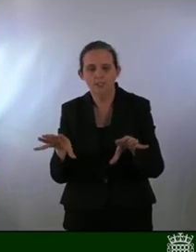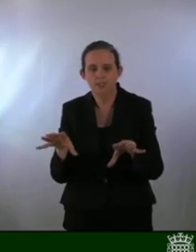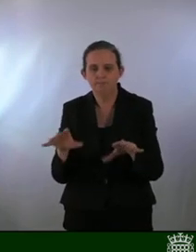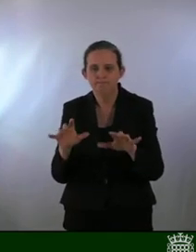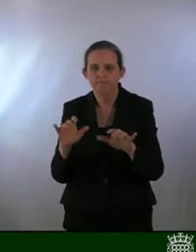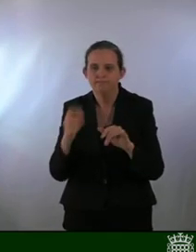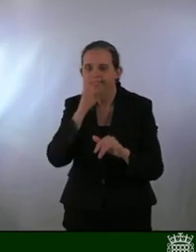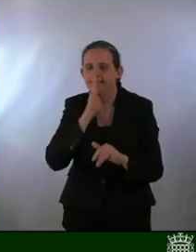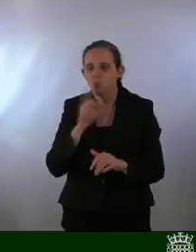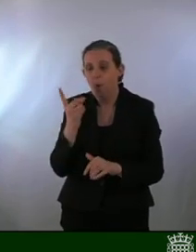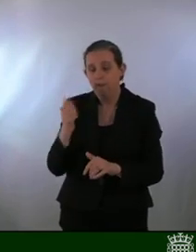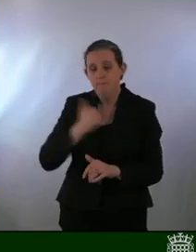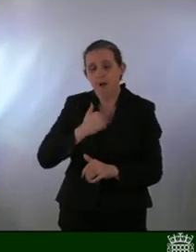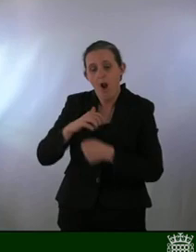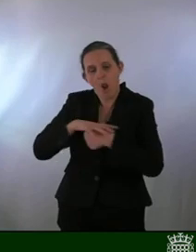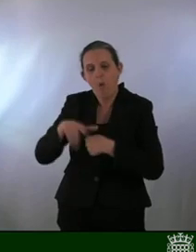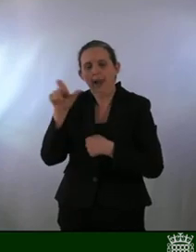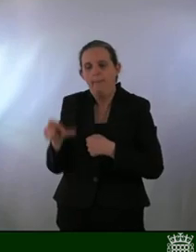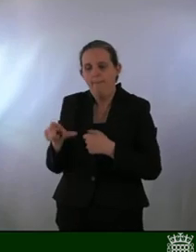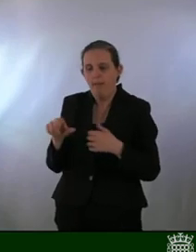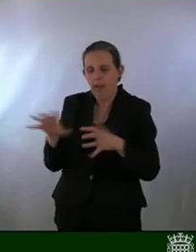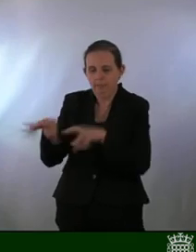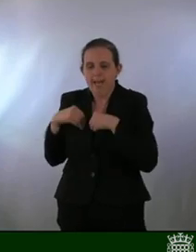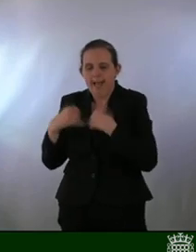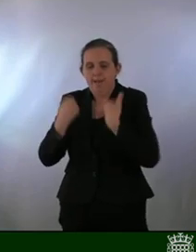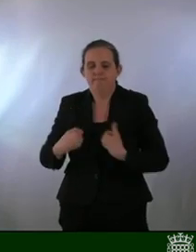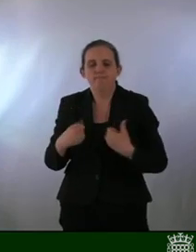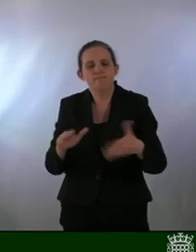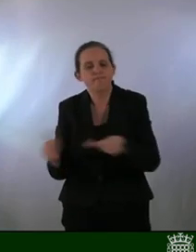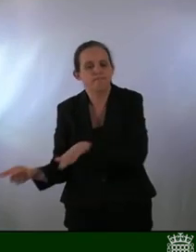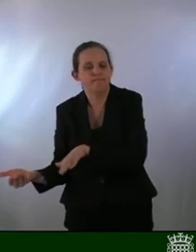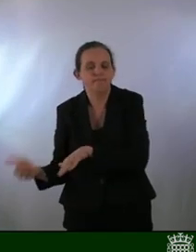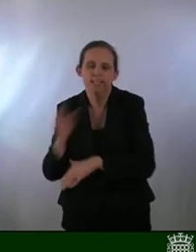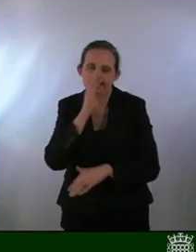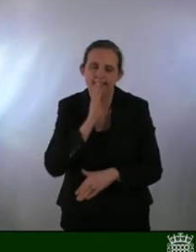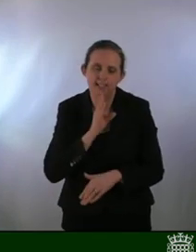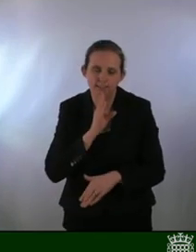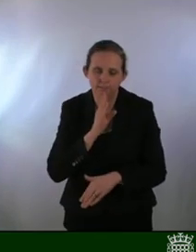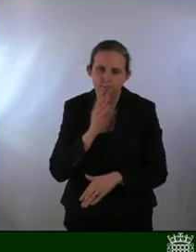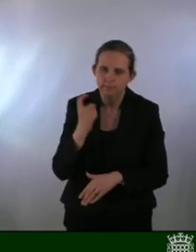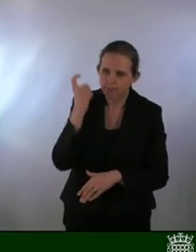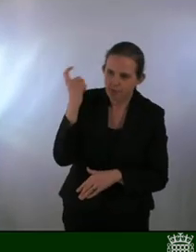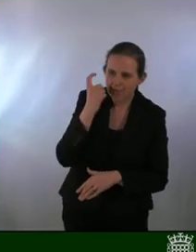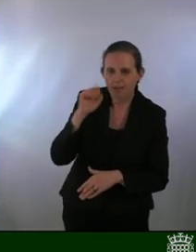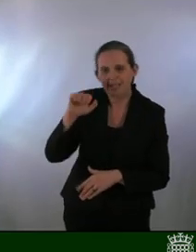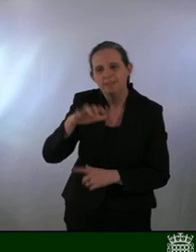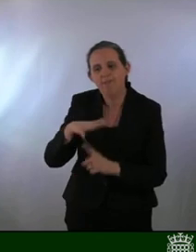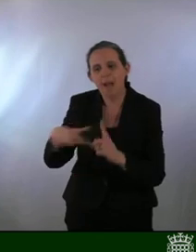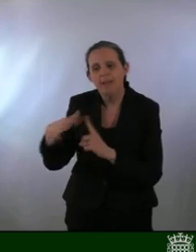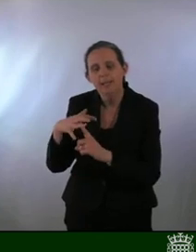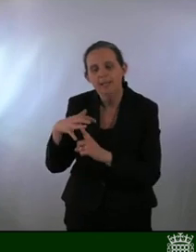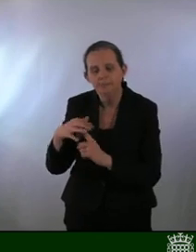his family. What action will the Secretary of State take to prevent the closure of the Mildmay Hospital in